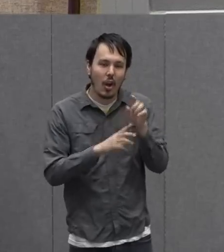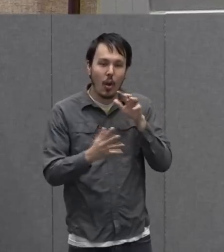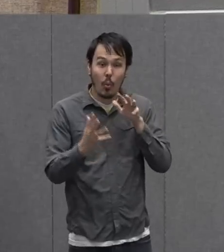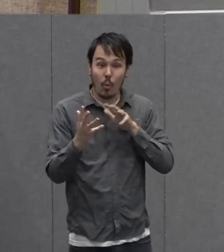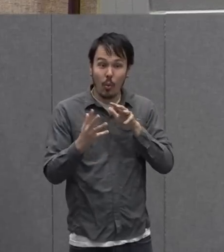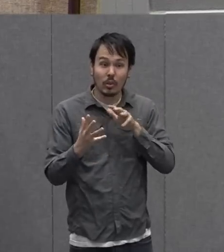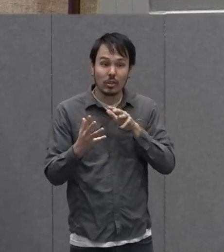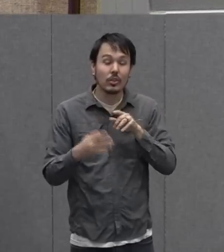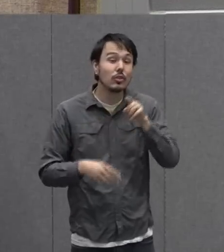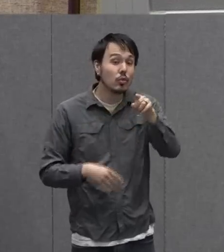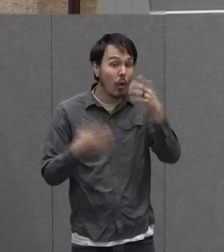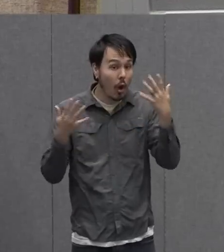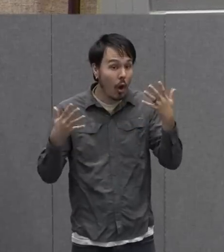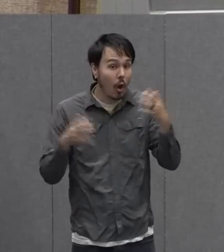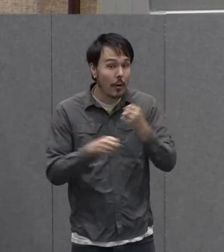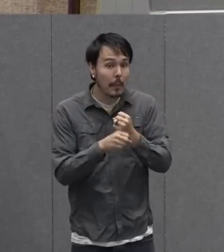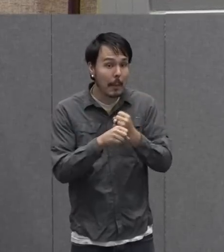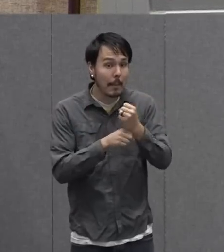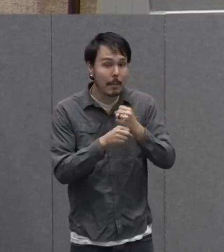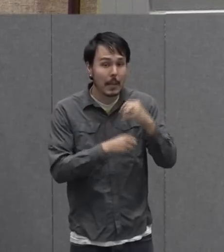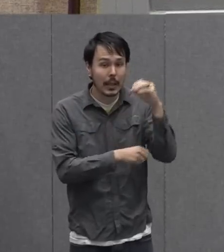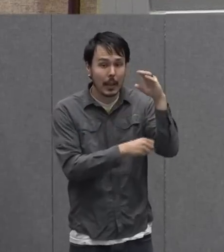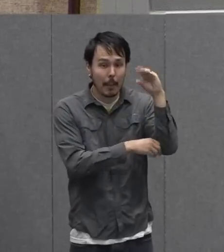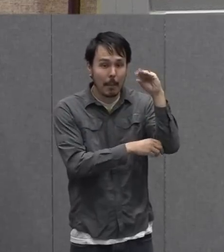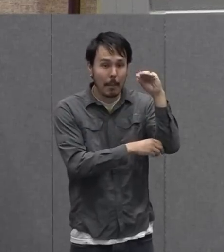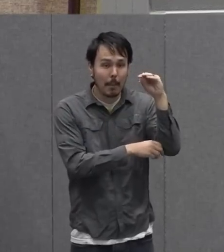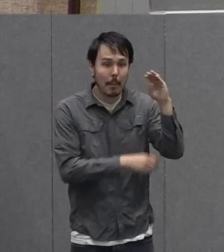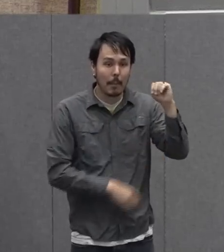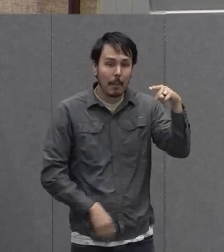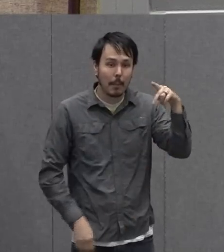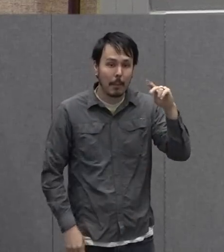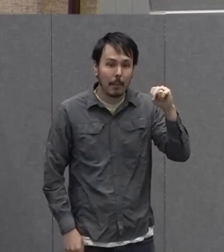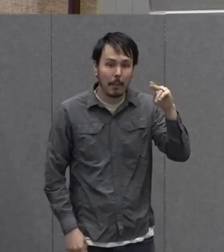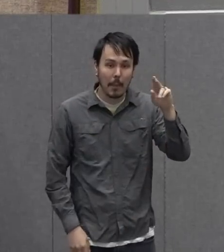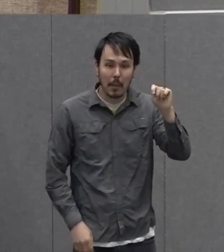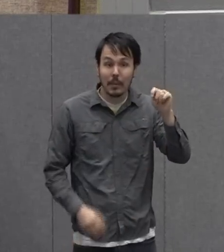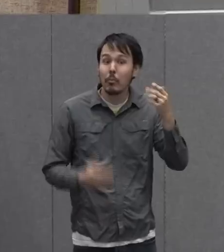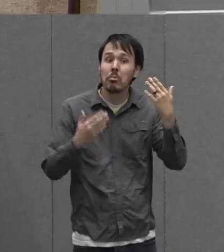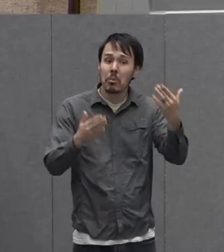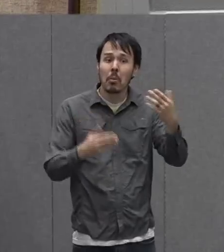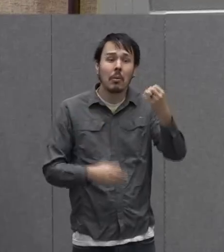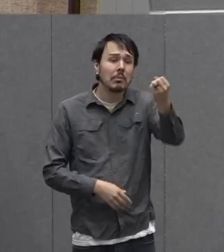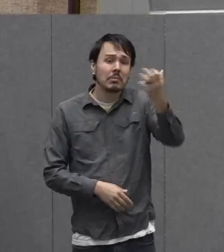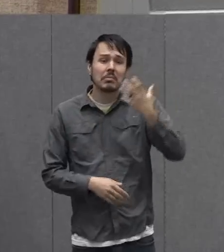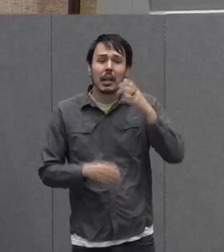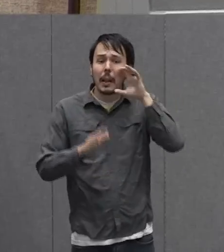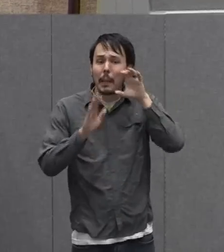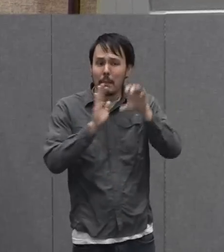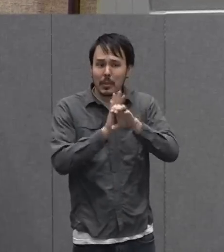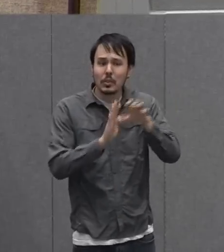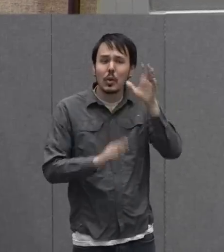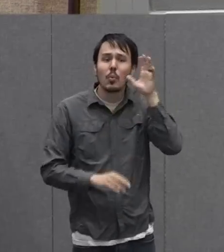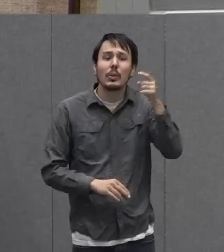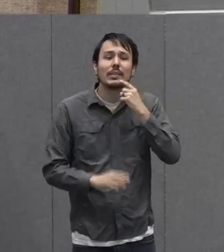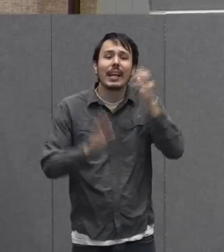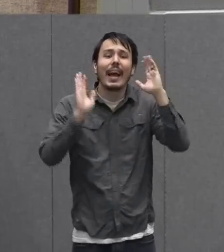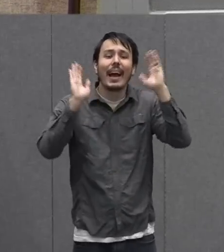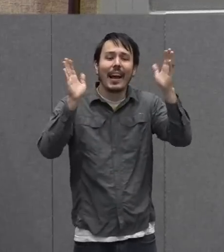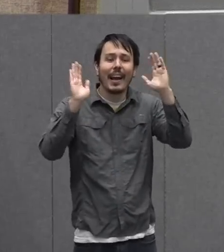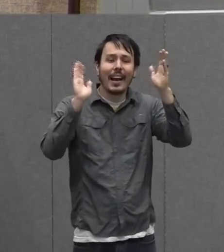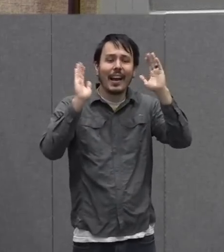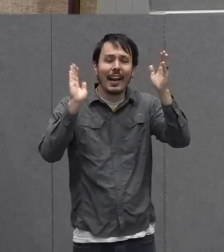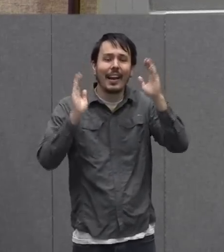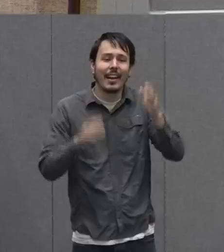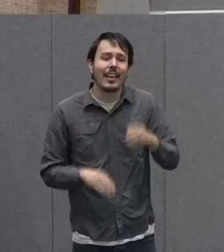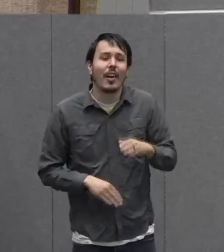about out of our Star Wars characters, by all means take pictures and send them to us and we will give you a shout out on the air. Boys and